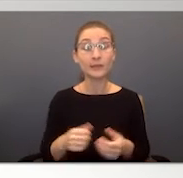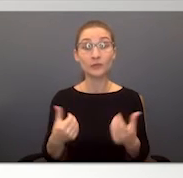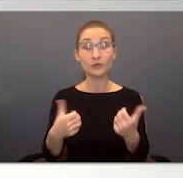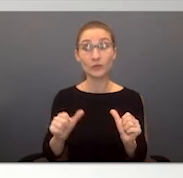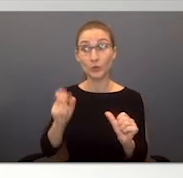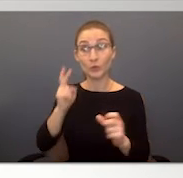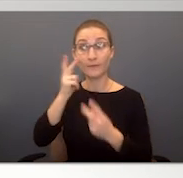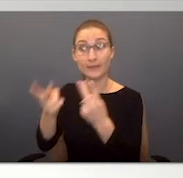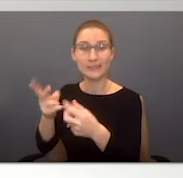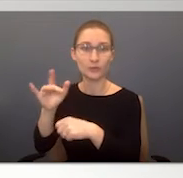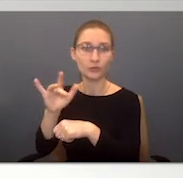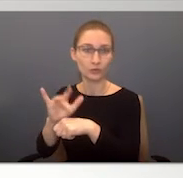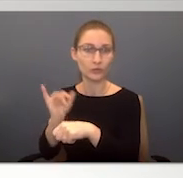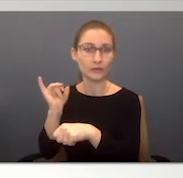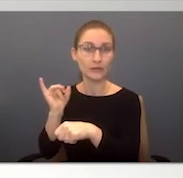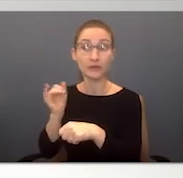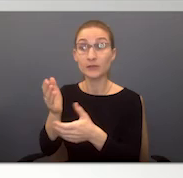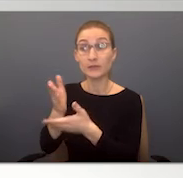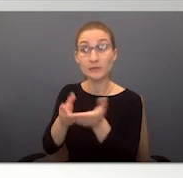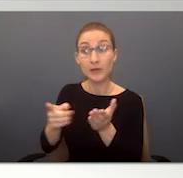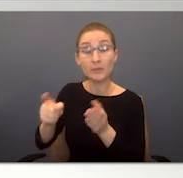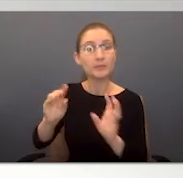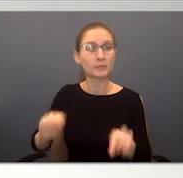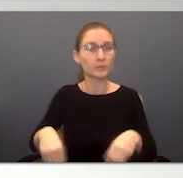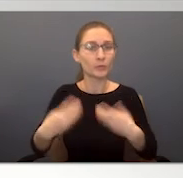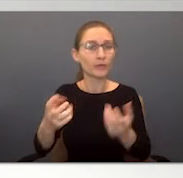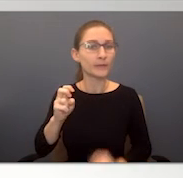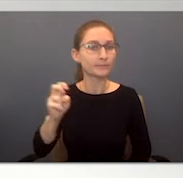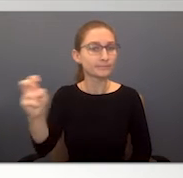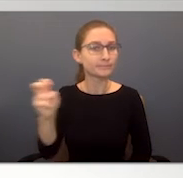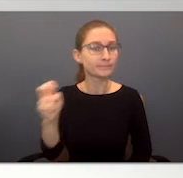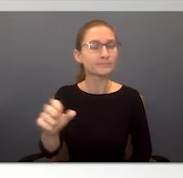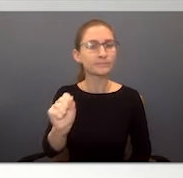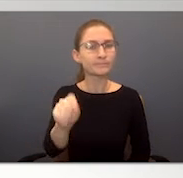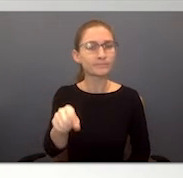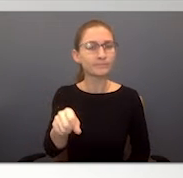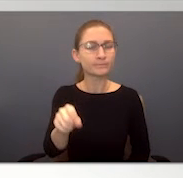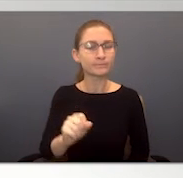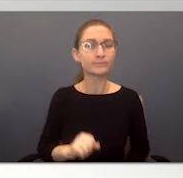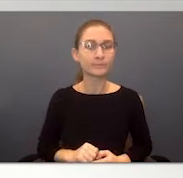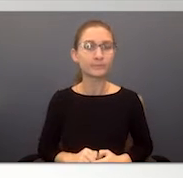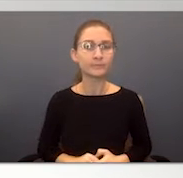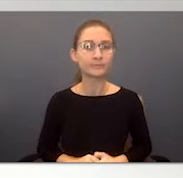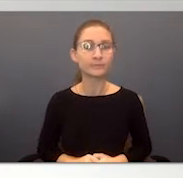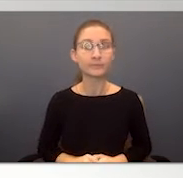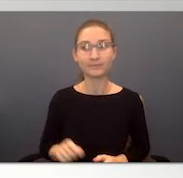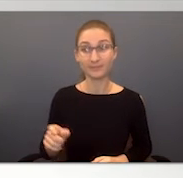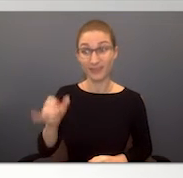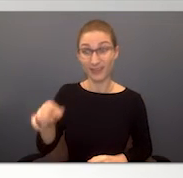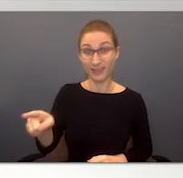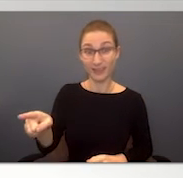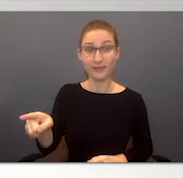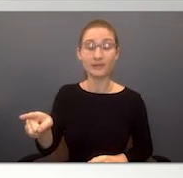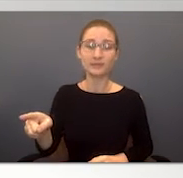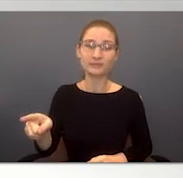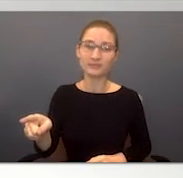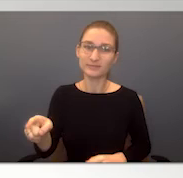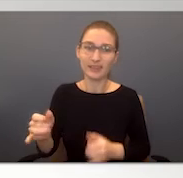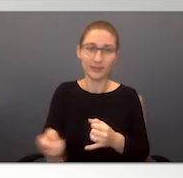resort, but they're only temporary. And then I just found out some interesting things about